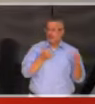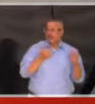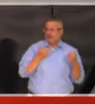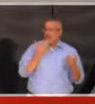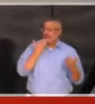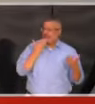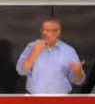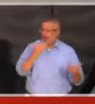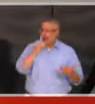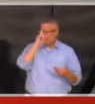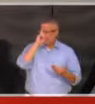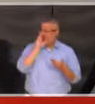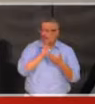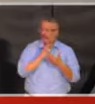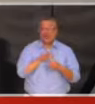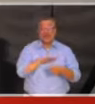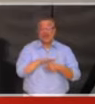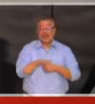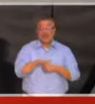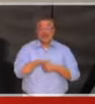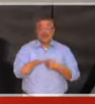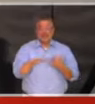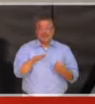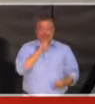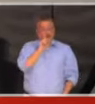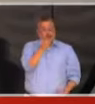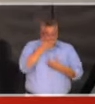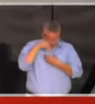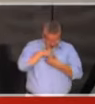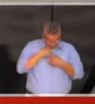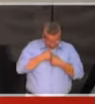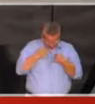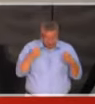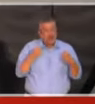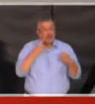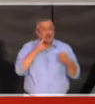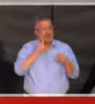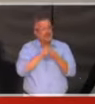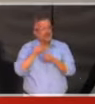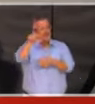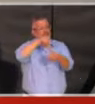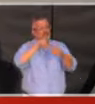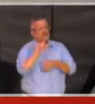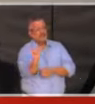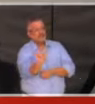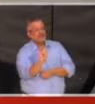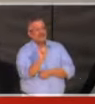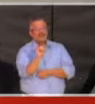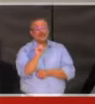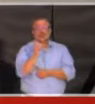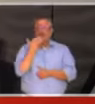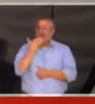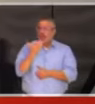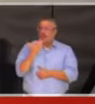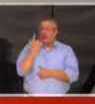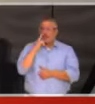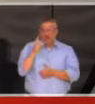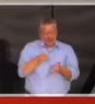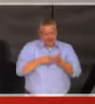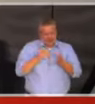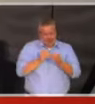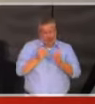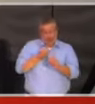you for believing enough, not only in yourselves, but each other to be here today. Thank you for demanding more of